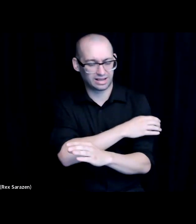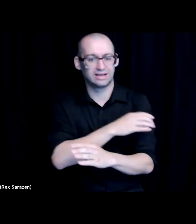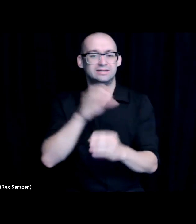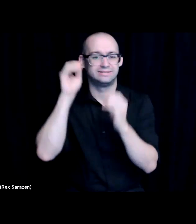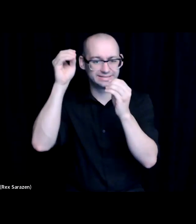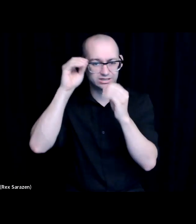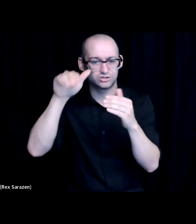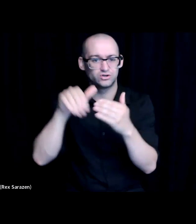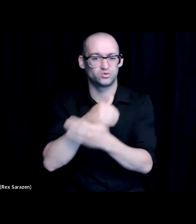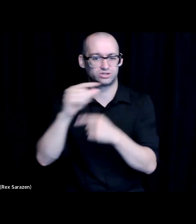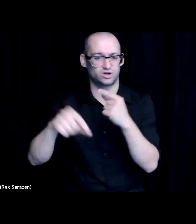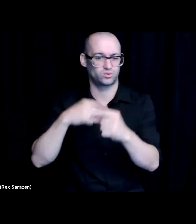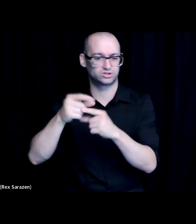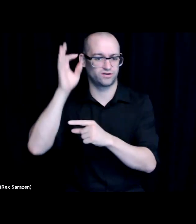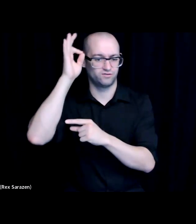of nurses.